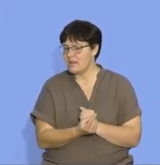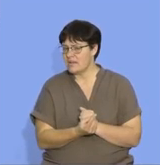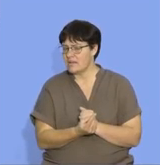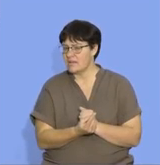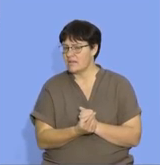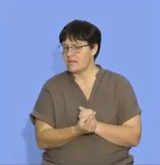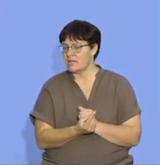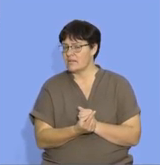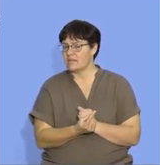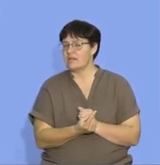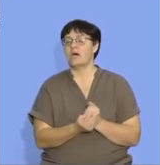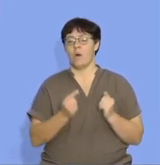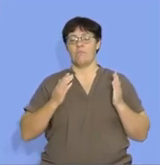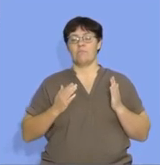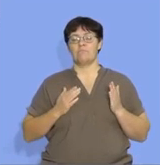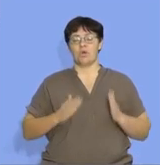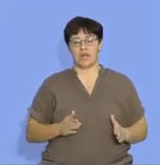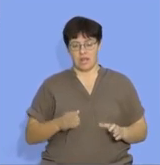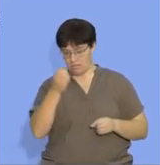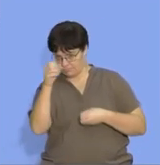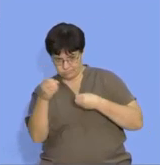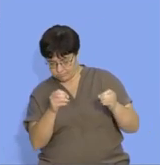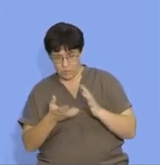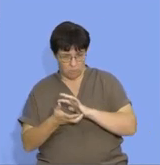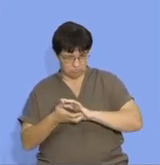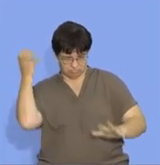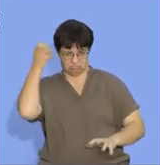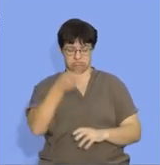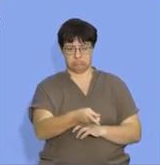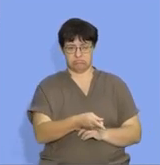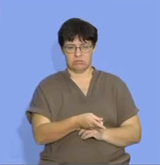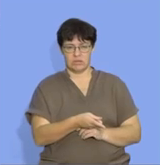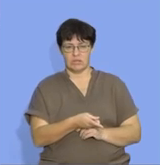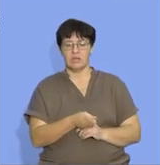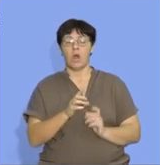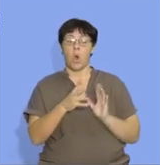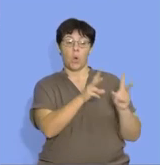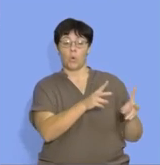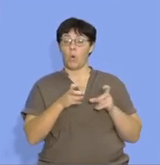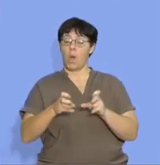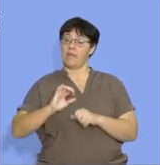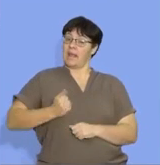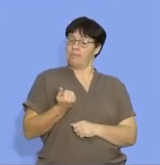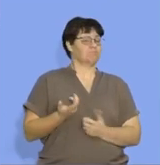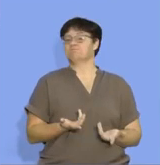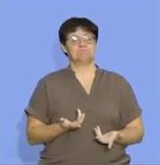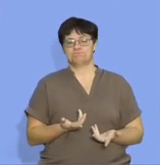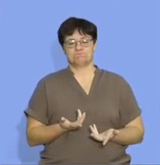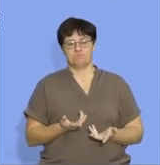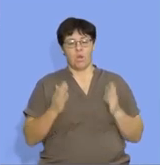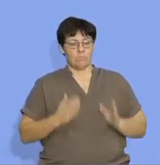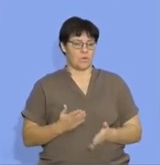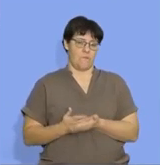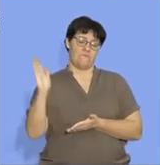is, right, our body breaks it down or destroys it. We don't keep a copy, right? We don't keep a copy for as